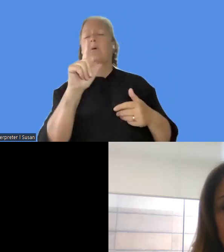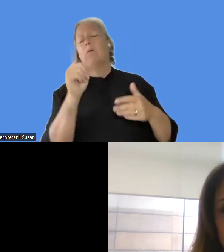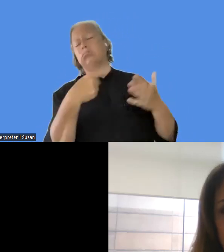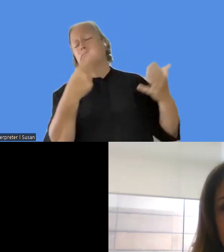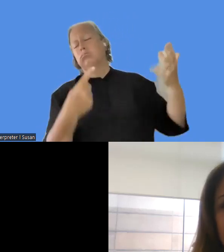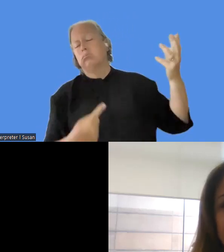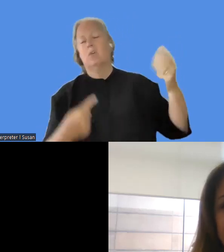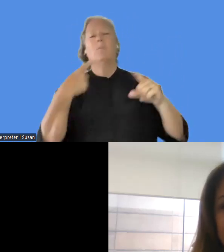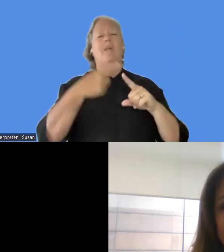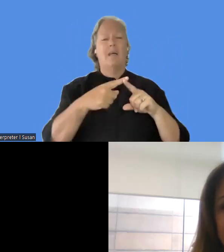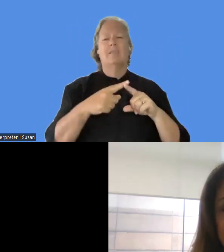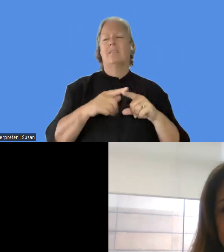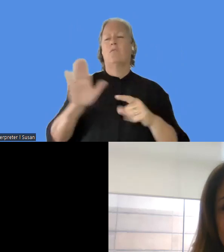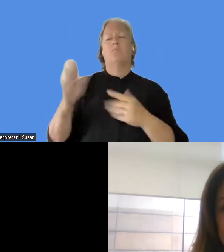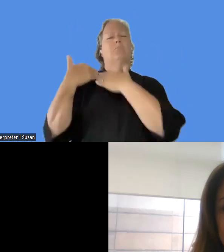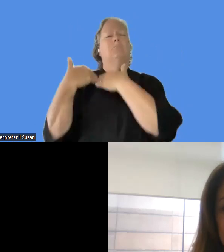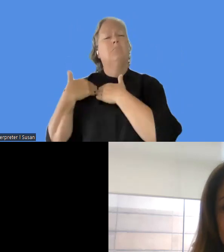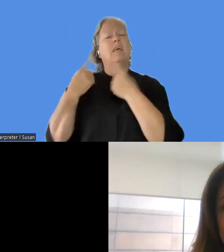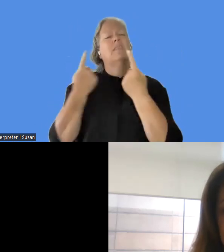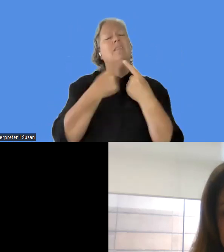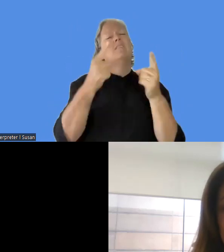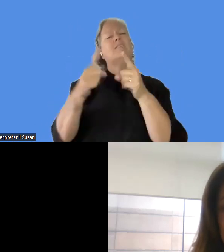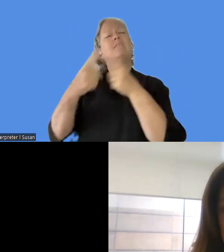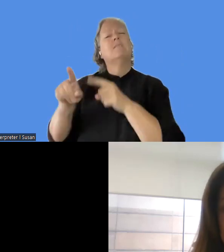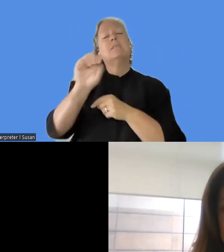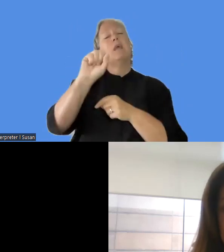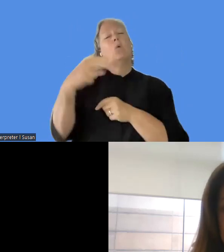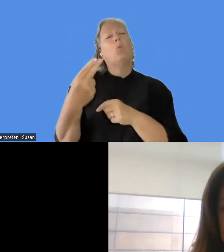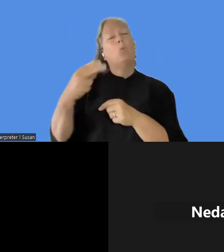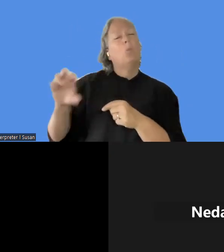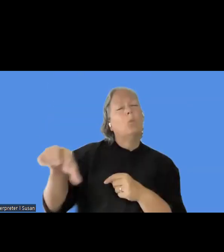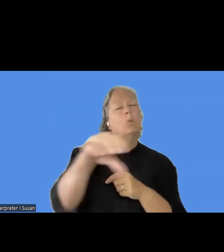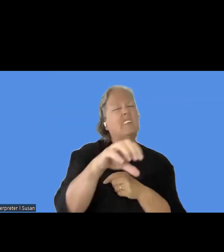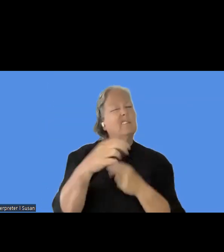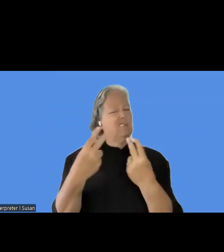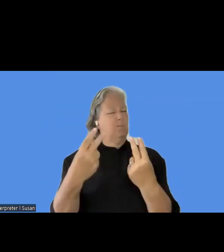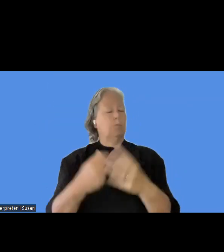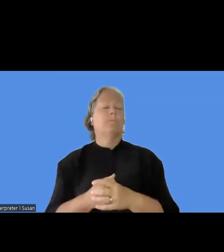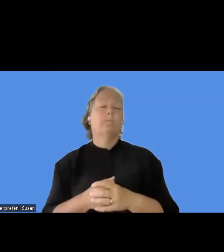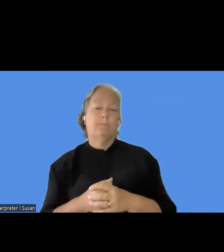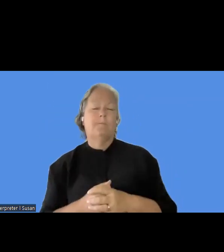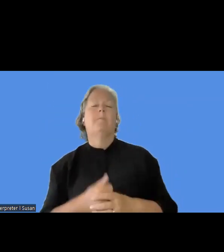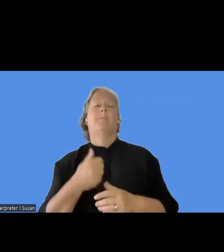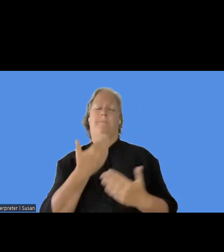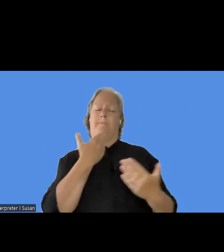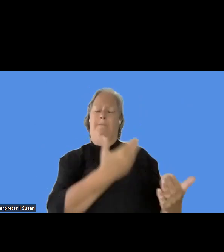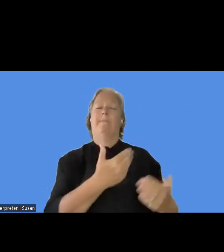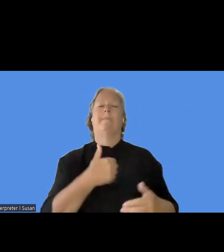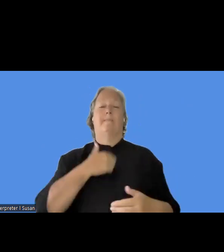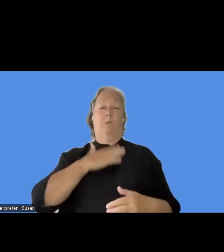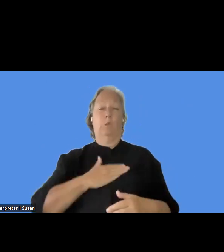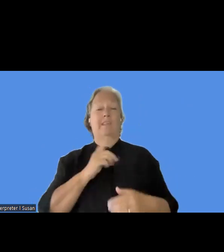So thank you for bringing that perspective. I would like to try once more with our second